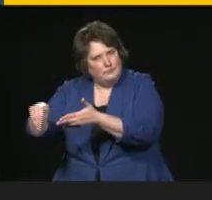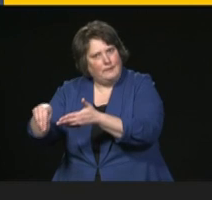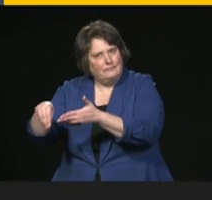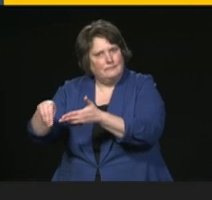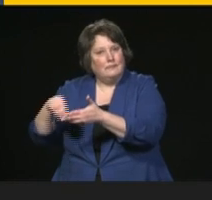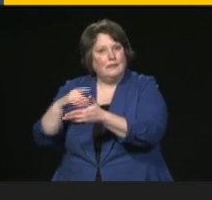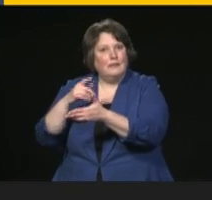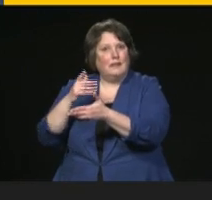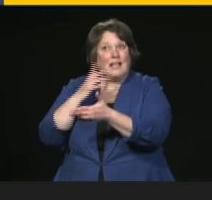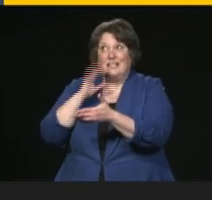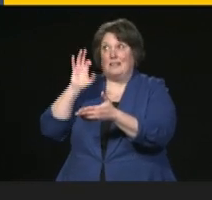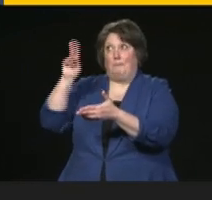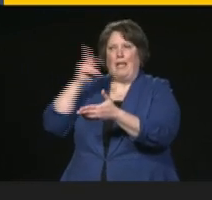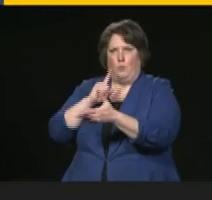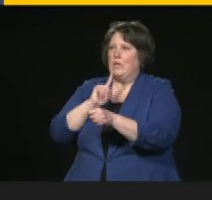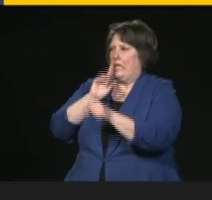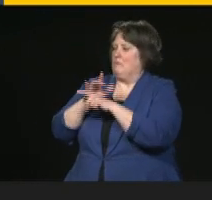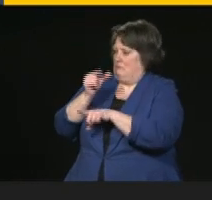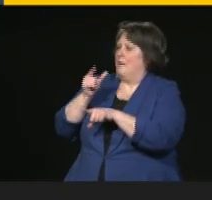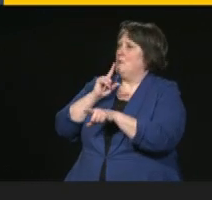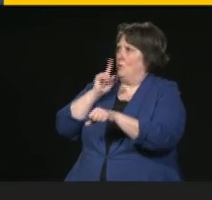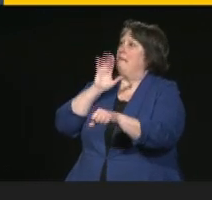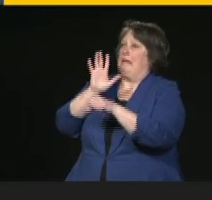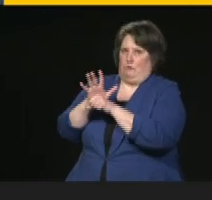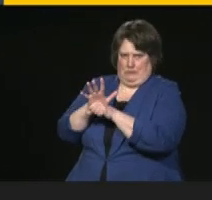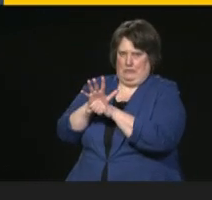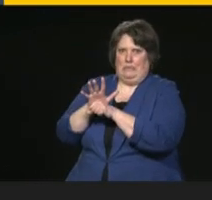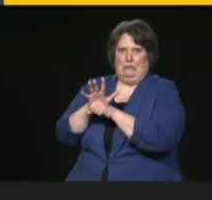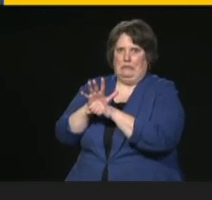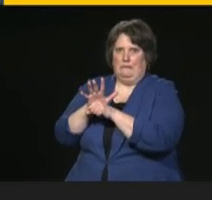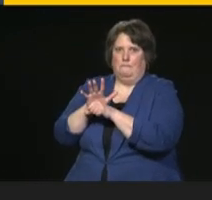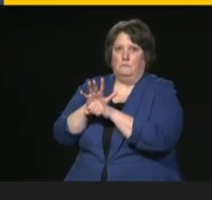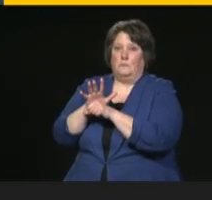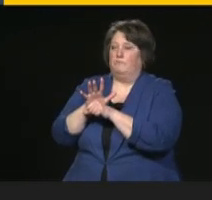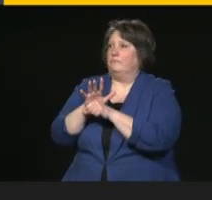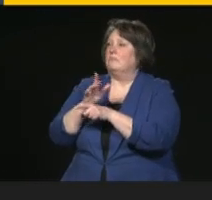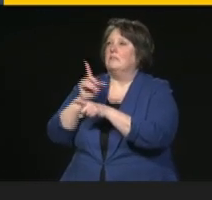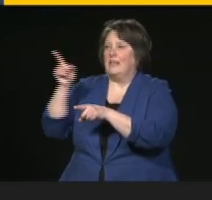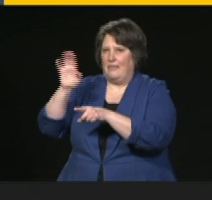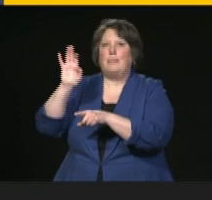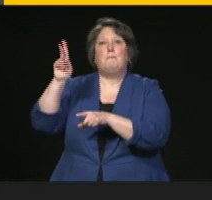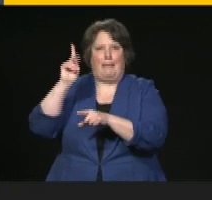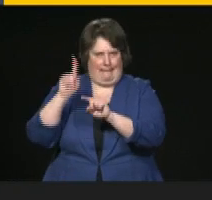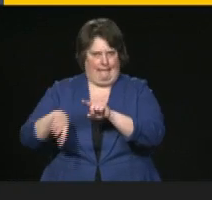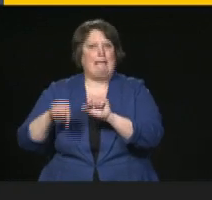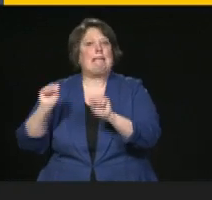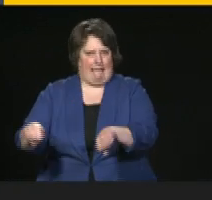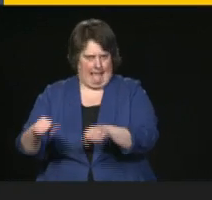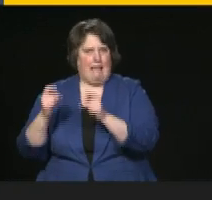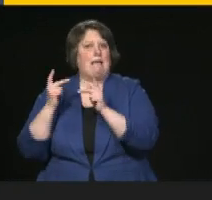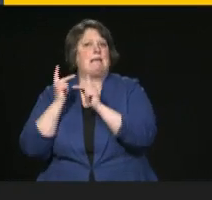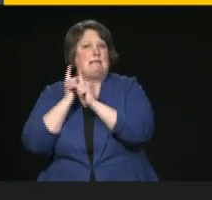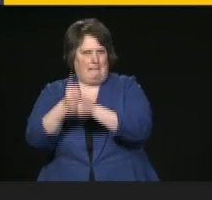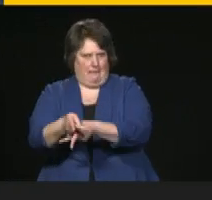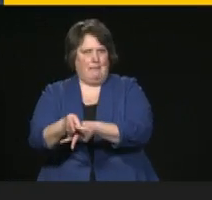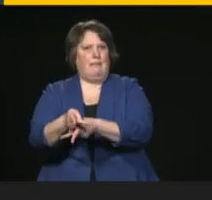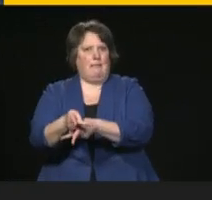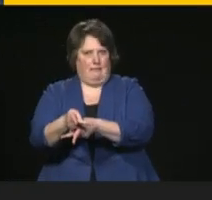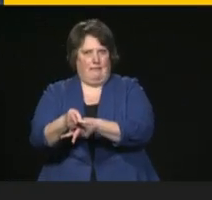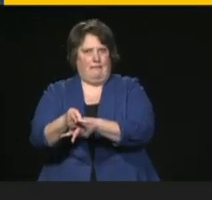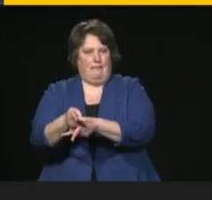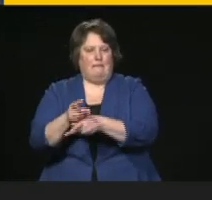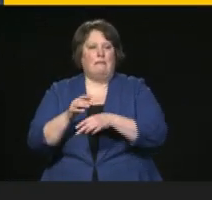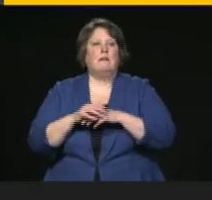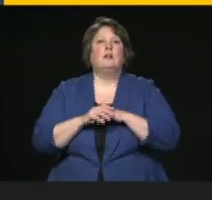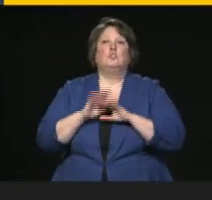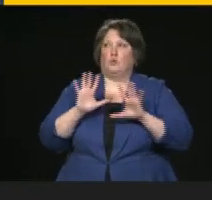the federal government, it enables banks to continue lending in challenging situations. That's what we're trying to do. The